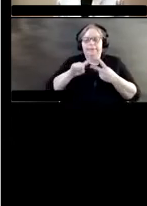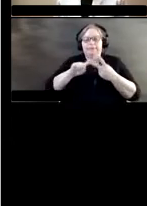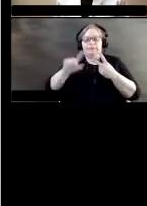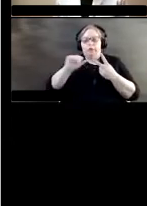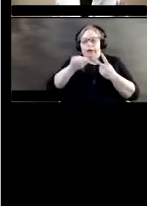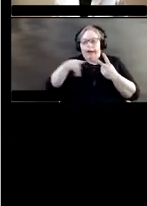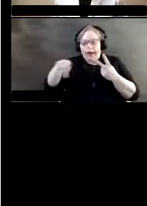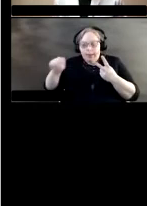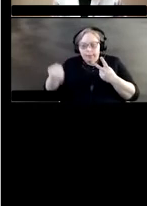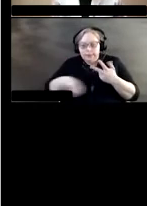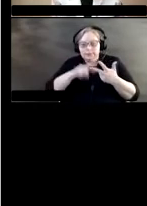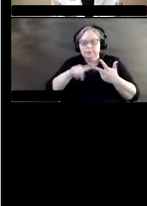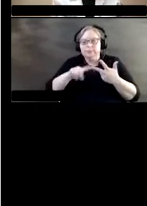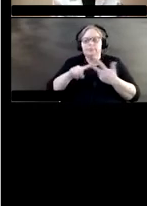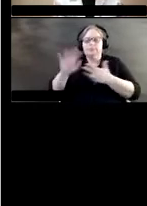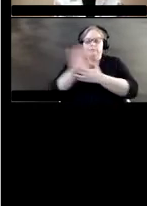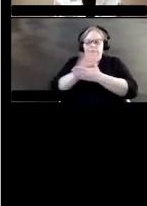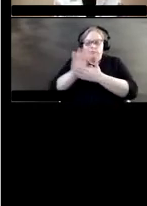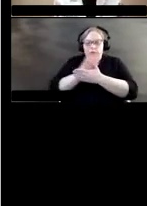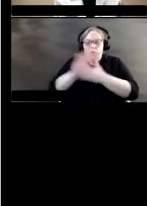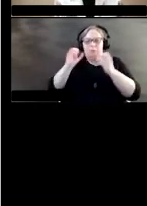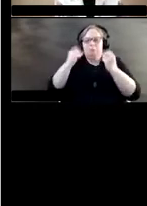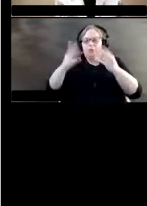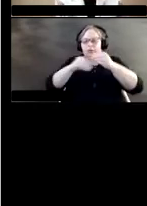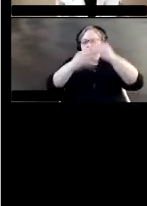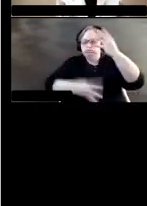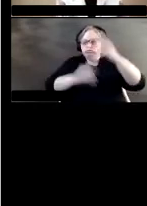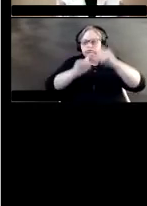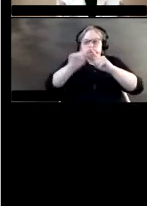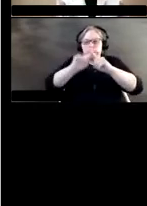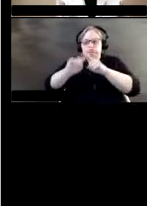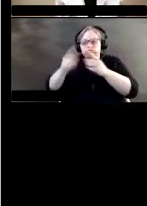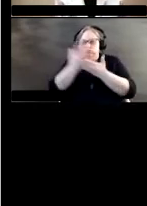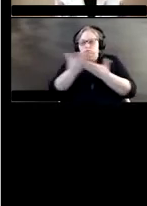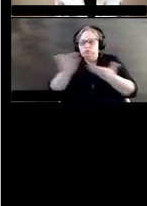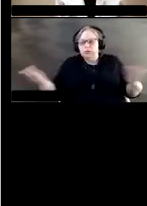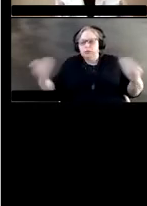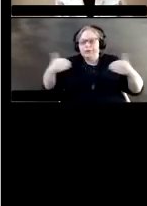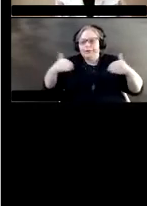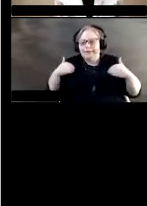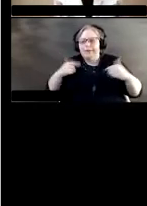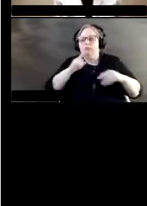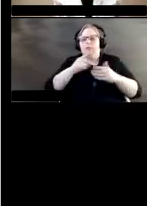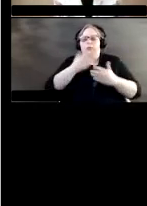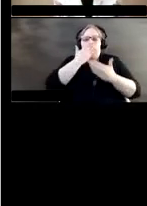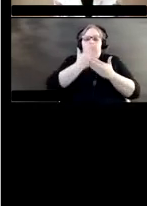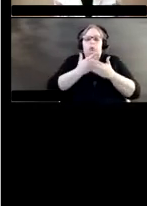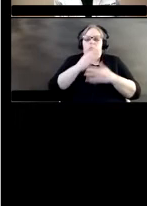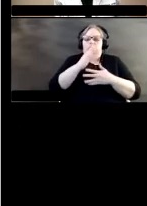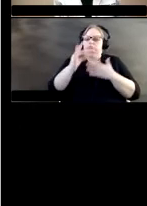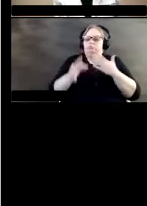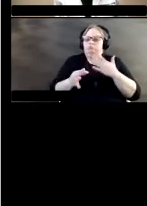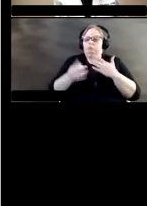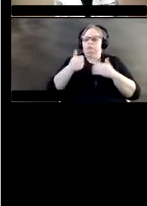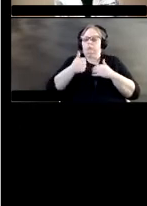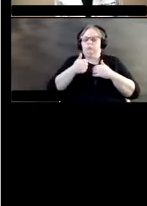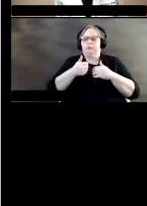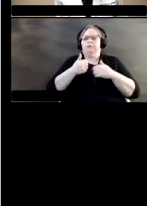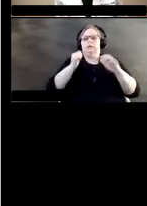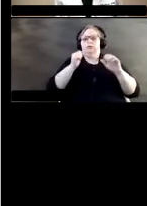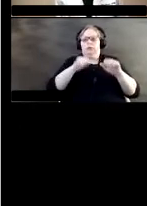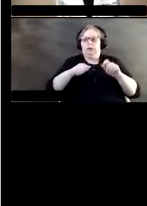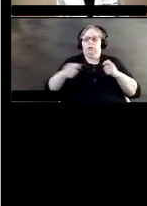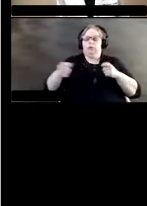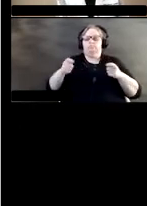are videos, there are many different resources, but it's a good way of trying to take control of both mood, you